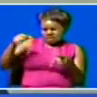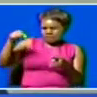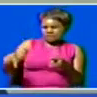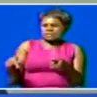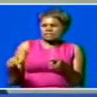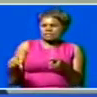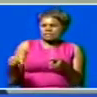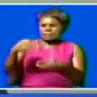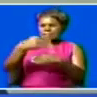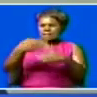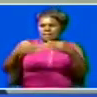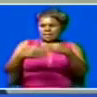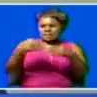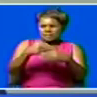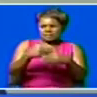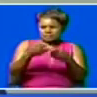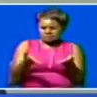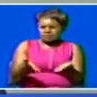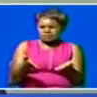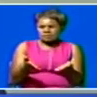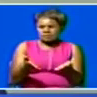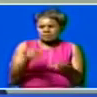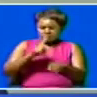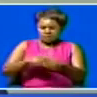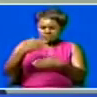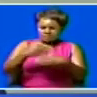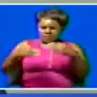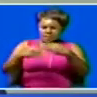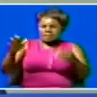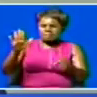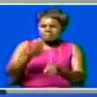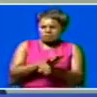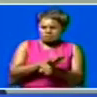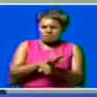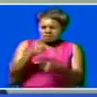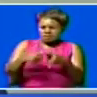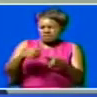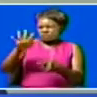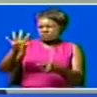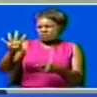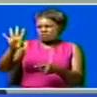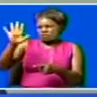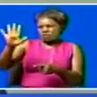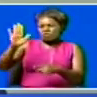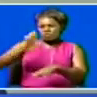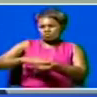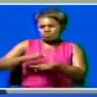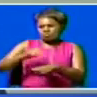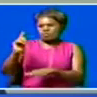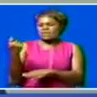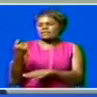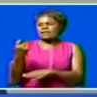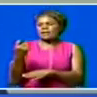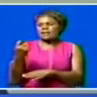period in this market, if the building is, once the building is full, is like 4 or 5 years. Go to Kenya is 10 or